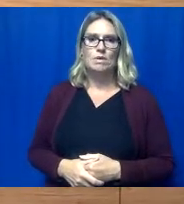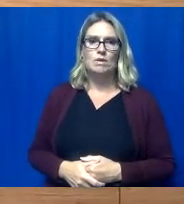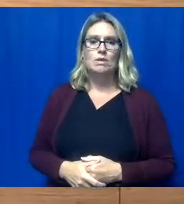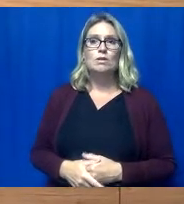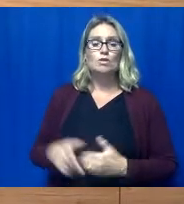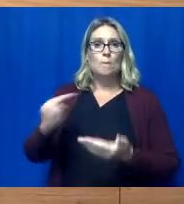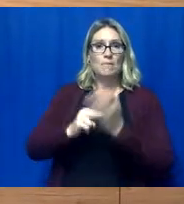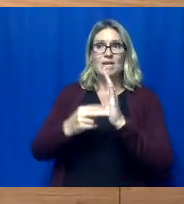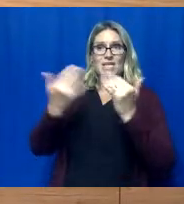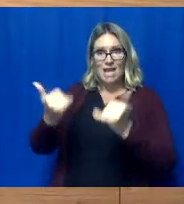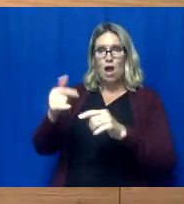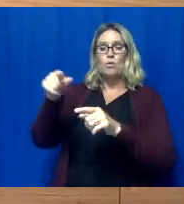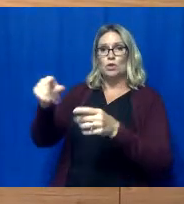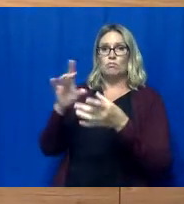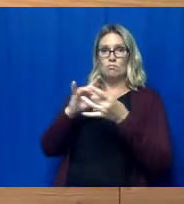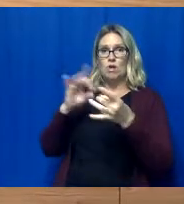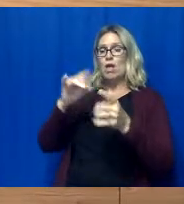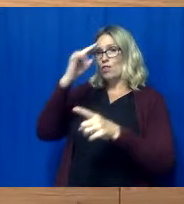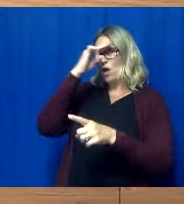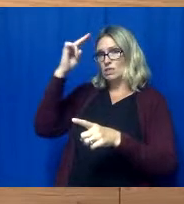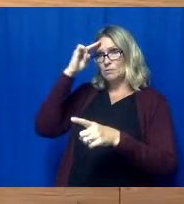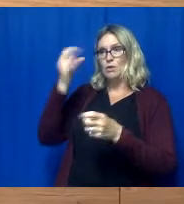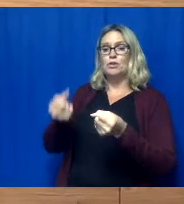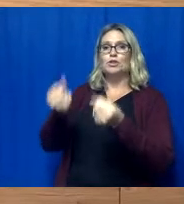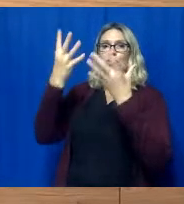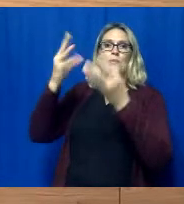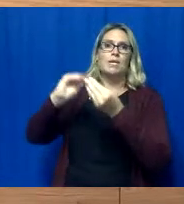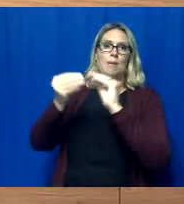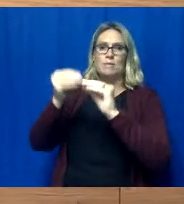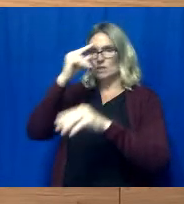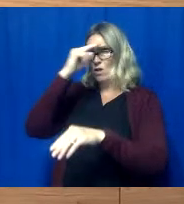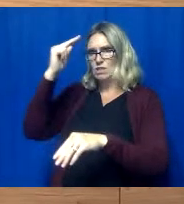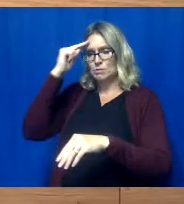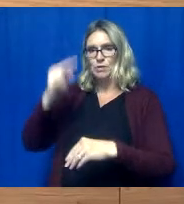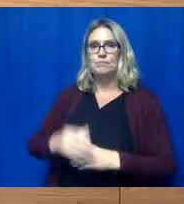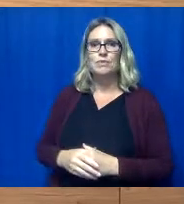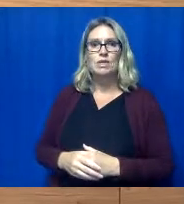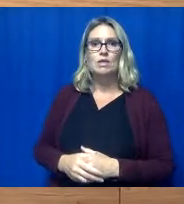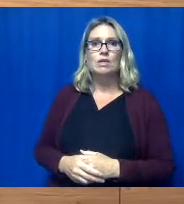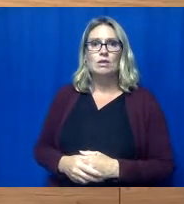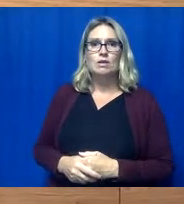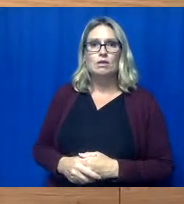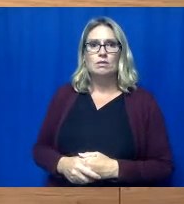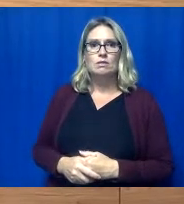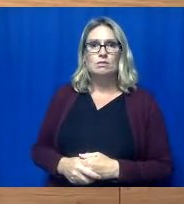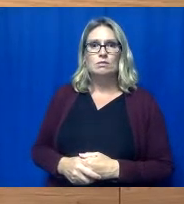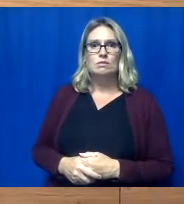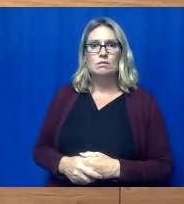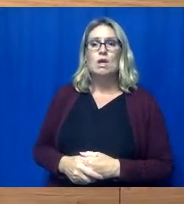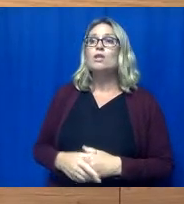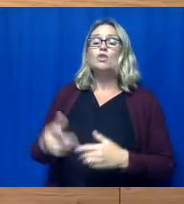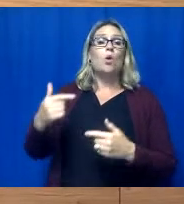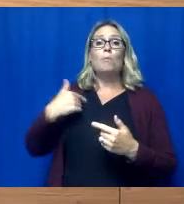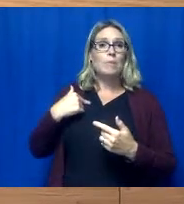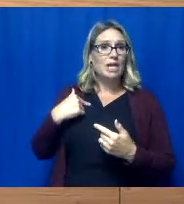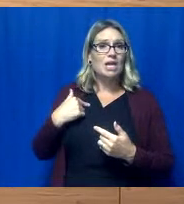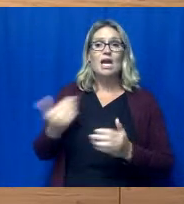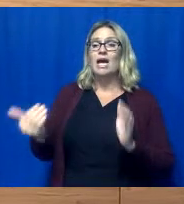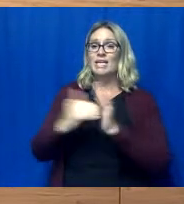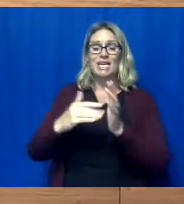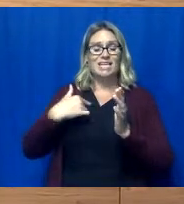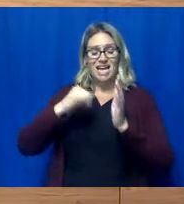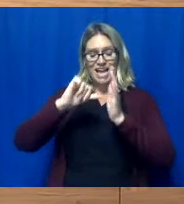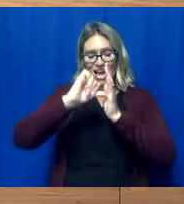trigger. Hospitalization. Because we realize that our goal has to be, and where are people in the hospital? That's why I emphasize today so much